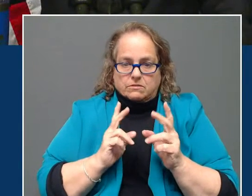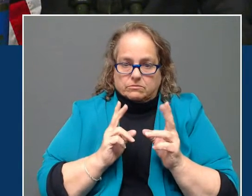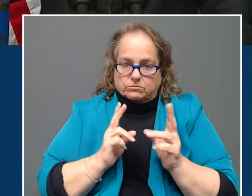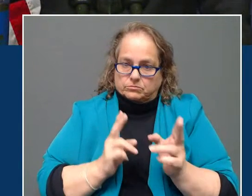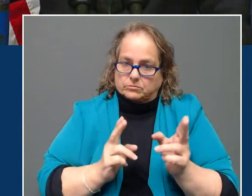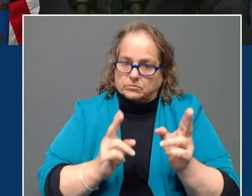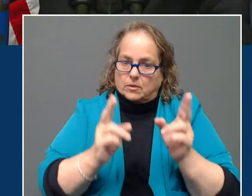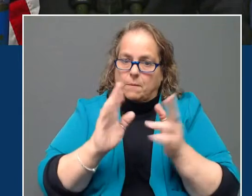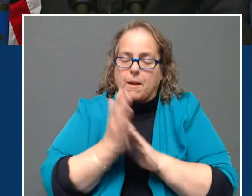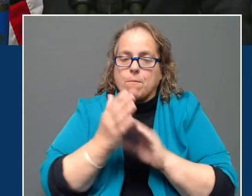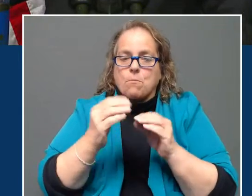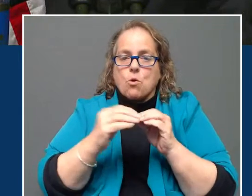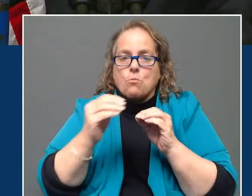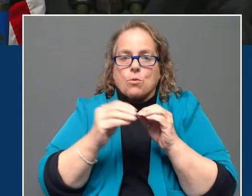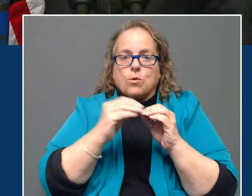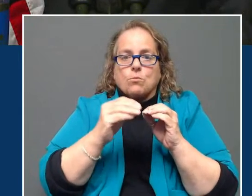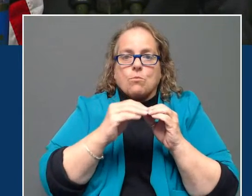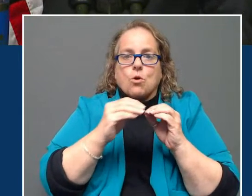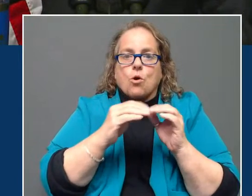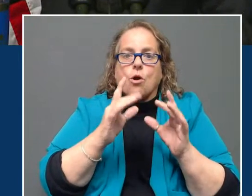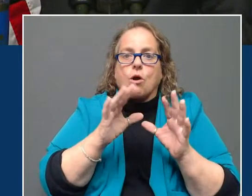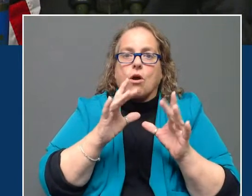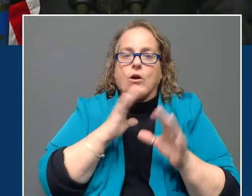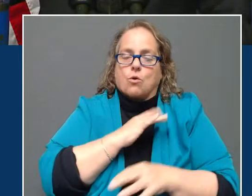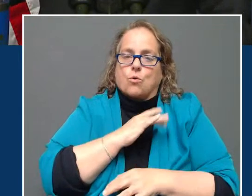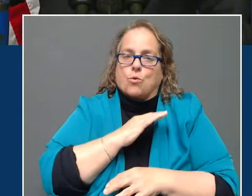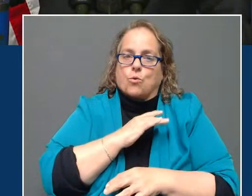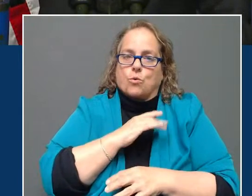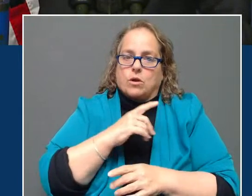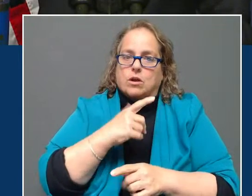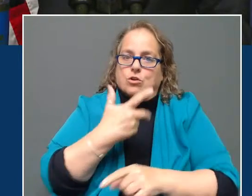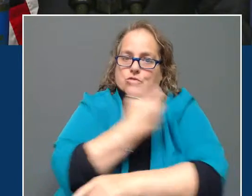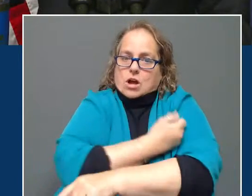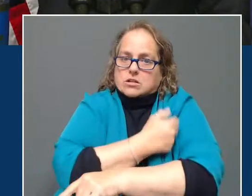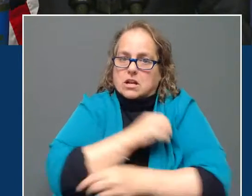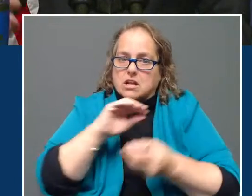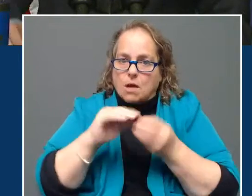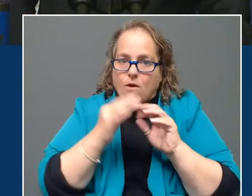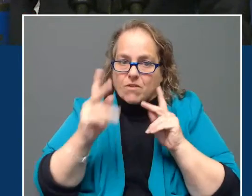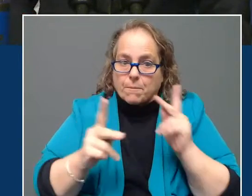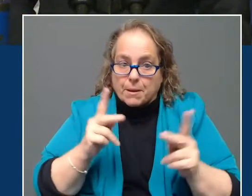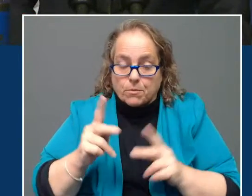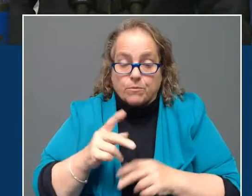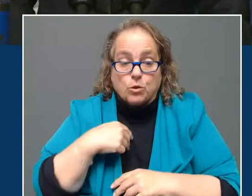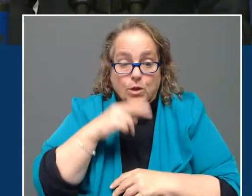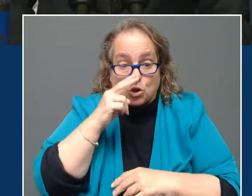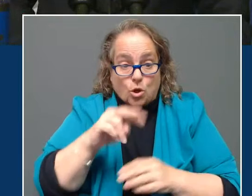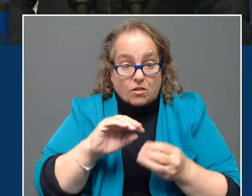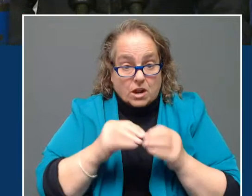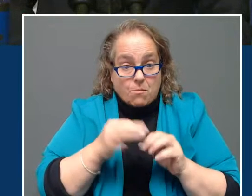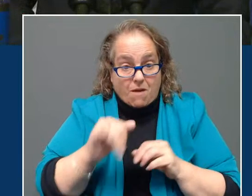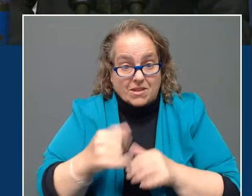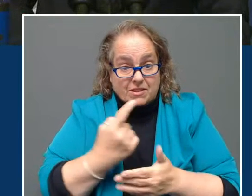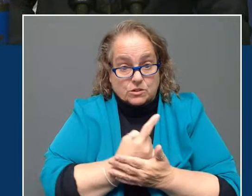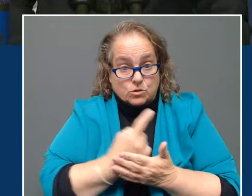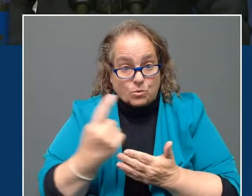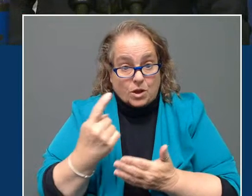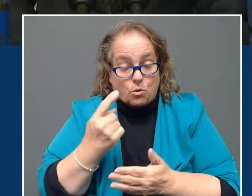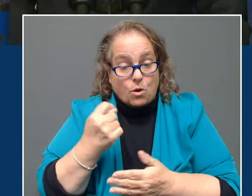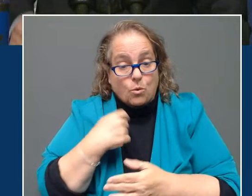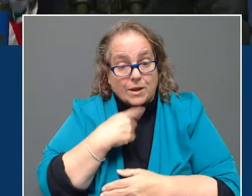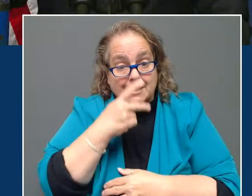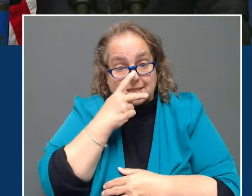positive as we look at the numbers for this week. What we see